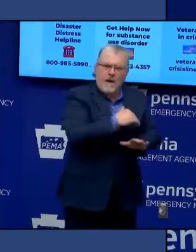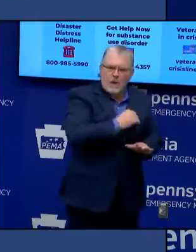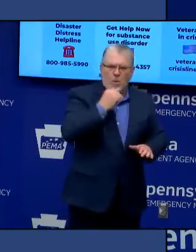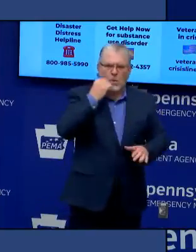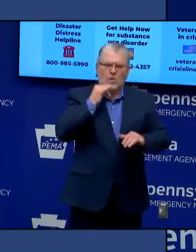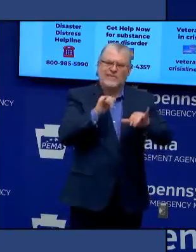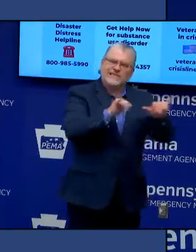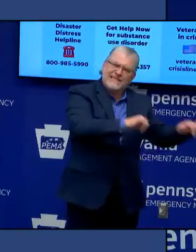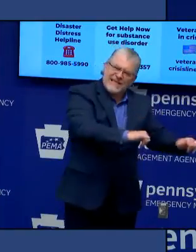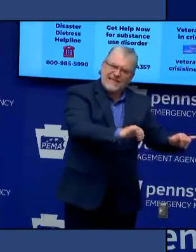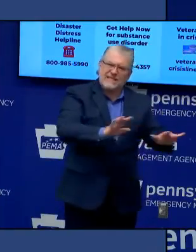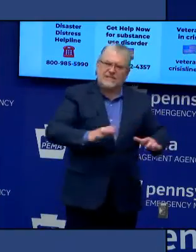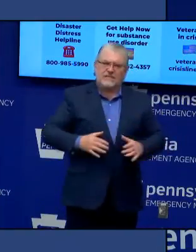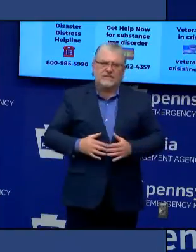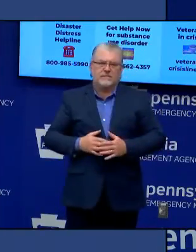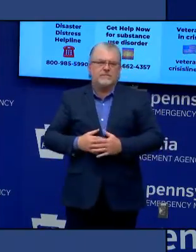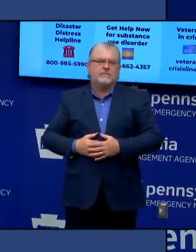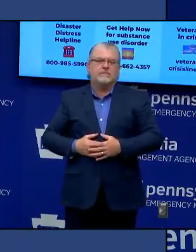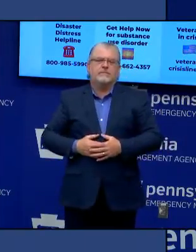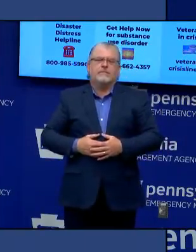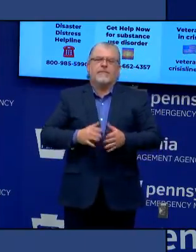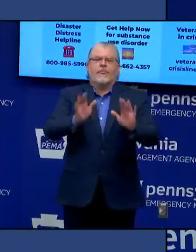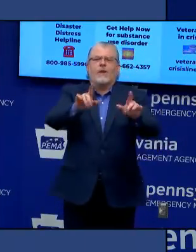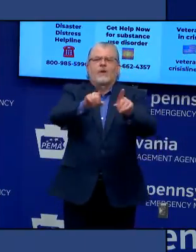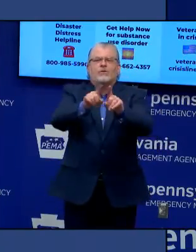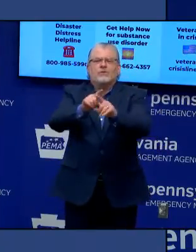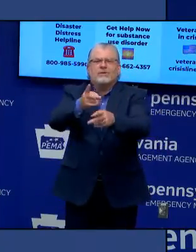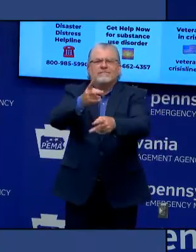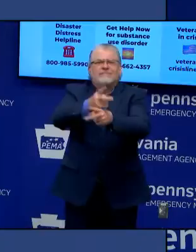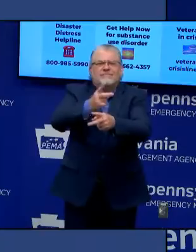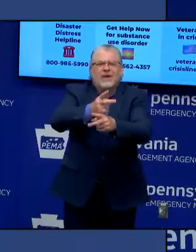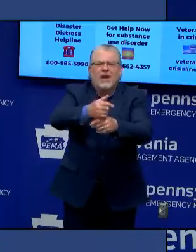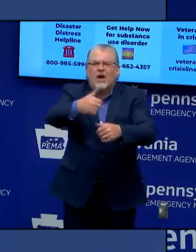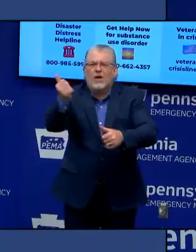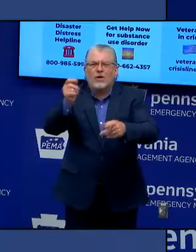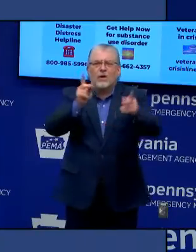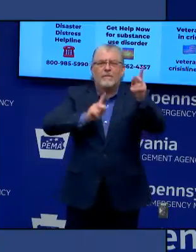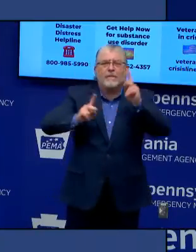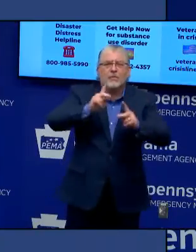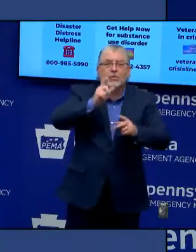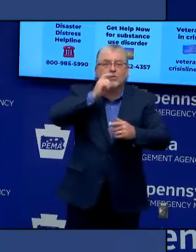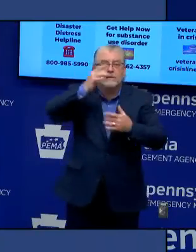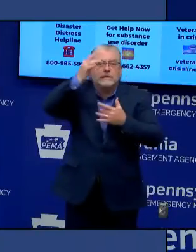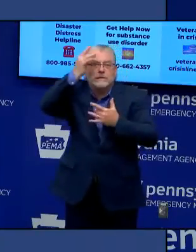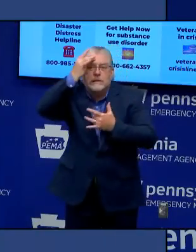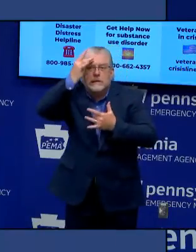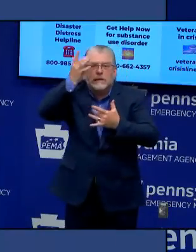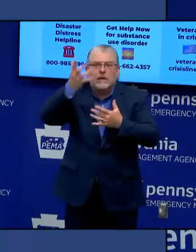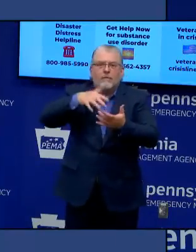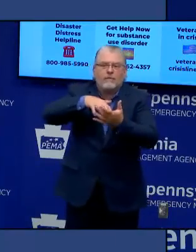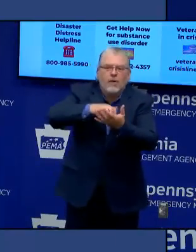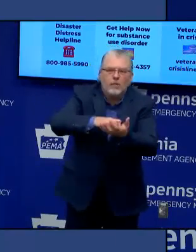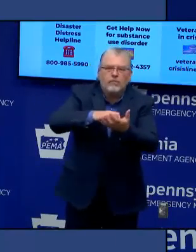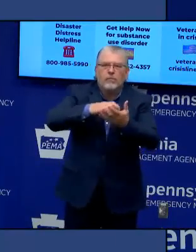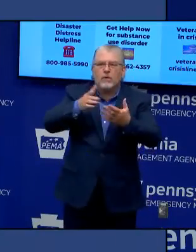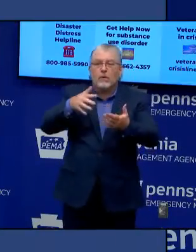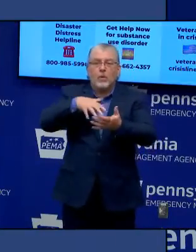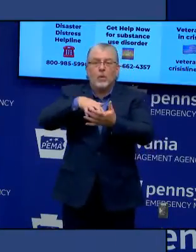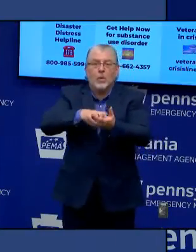has a compromised immune system, especially if they are seniors. Because seniors and those with